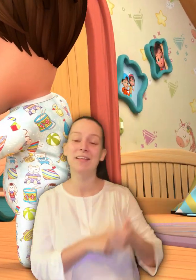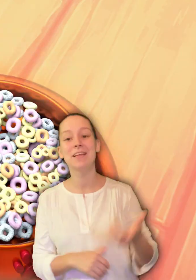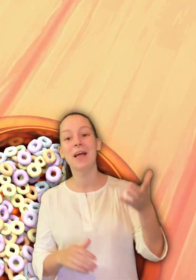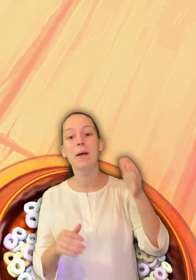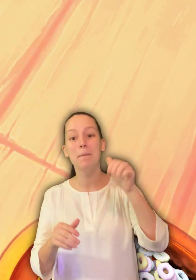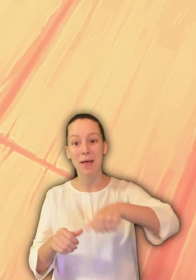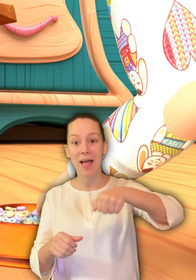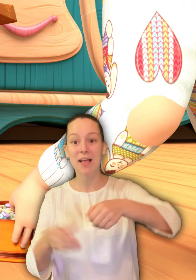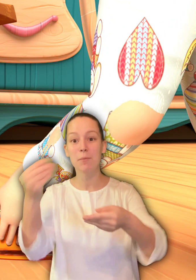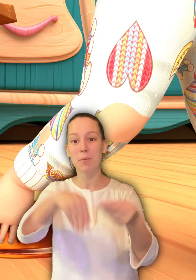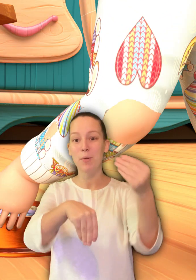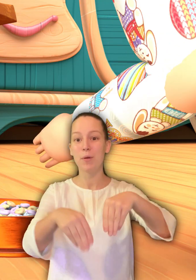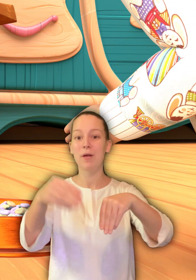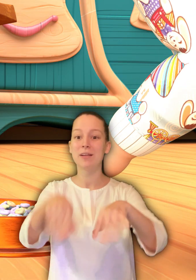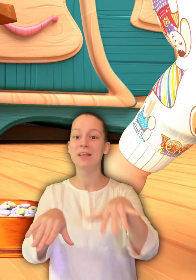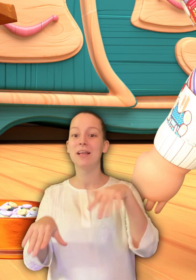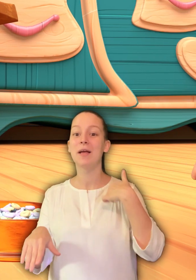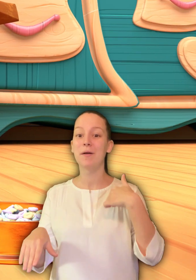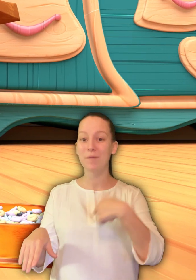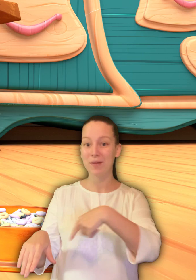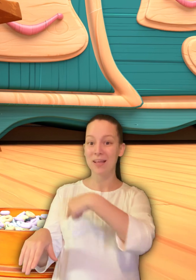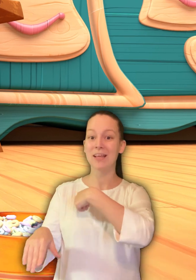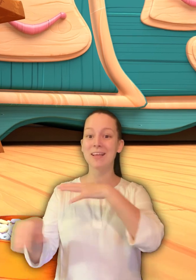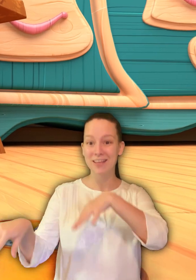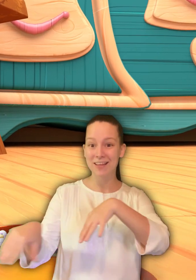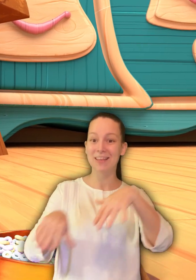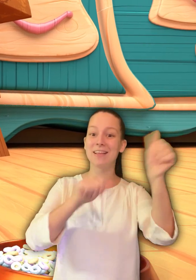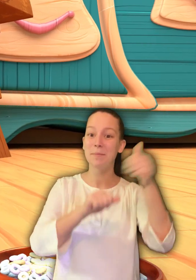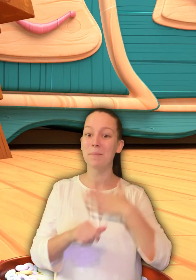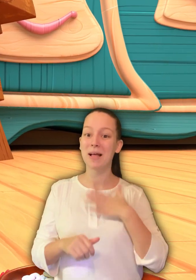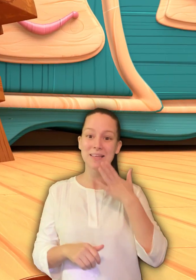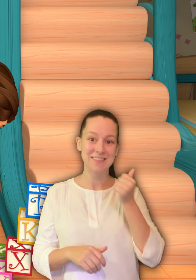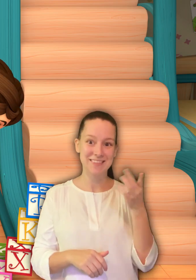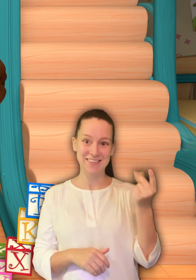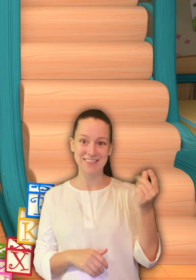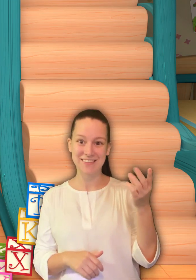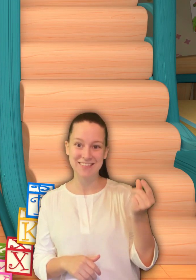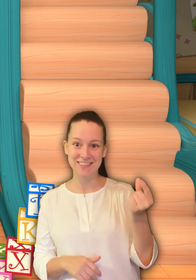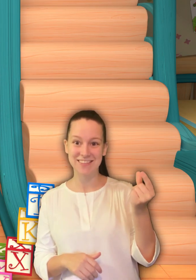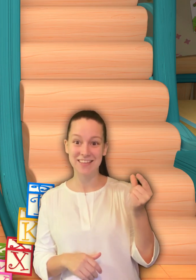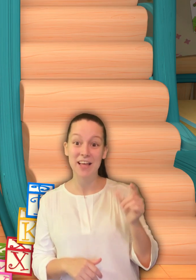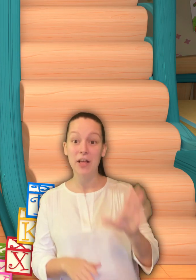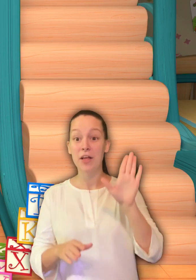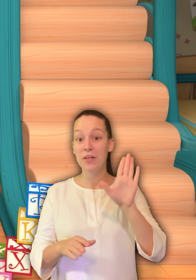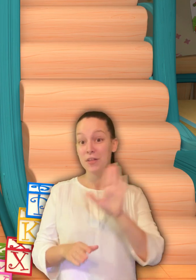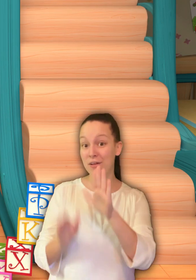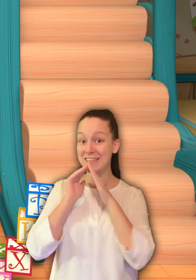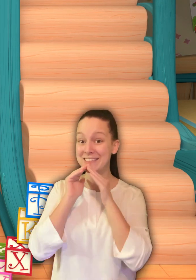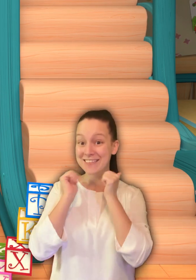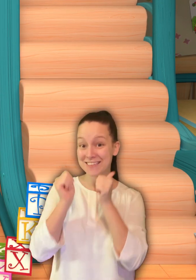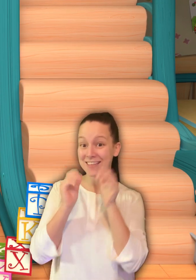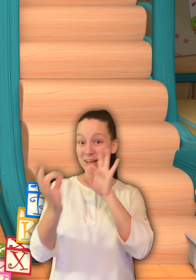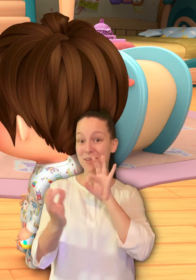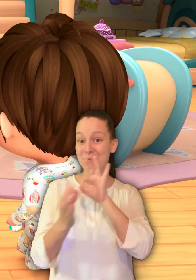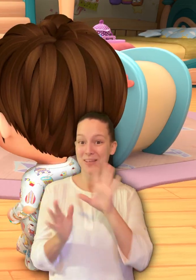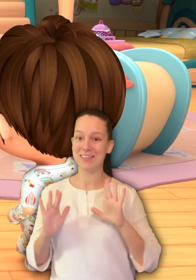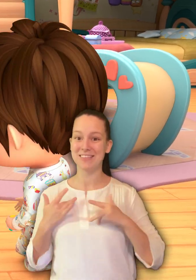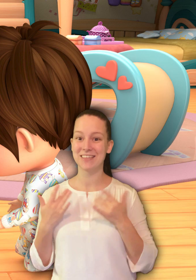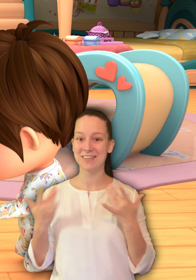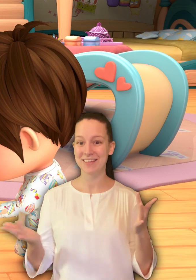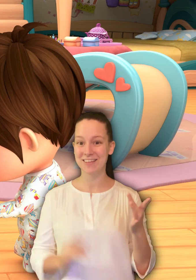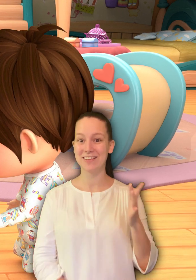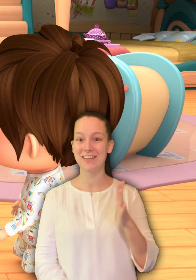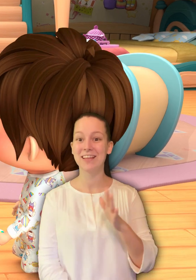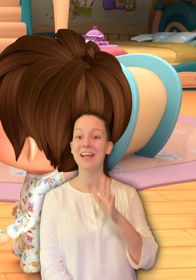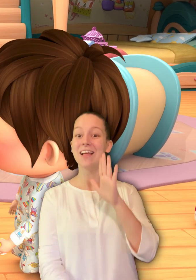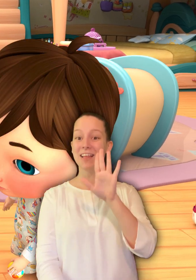bag and go let's pack our bag and go my sweet puppy bring your smile in perfect